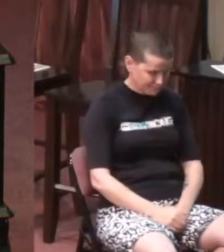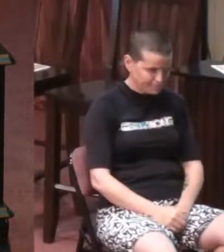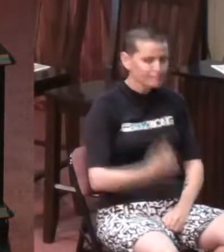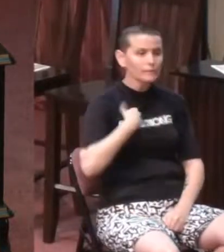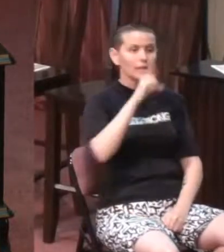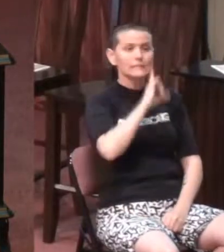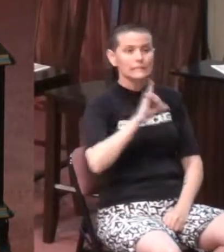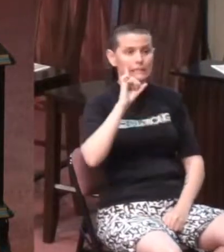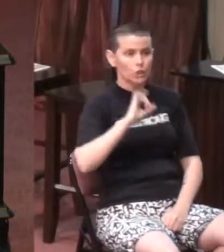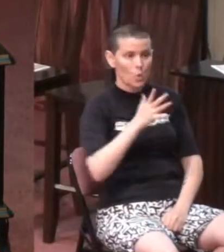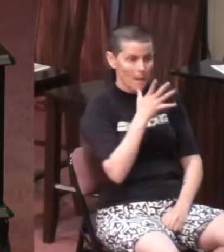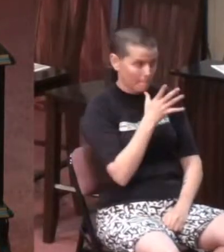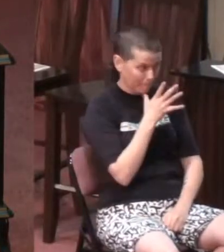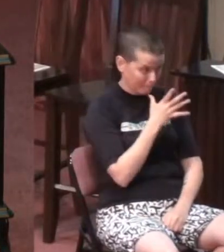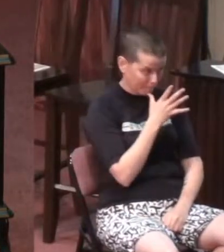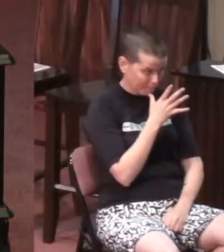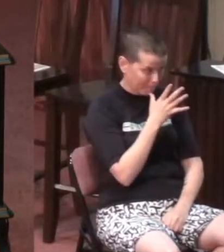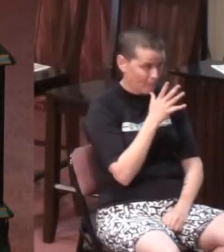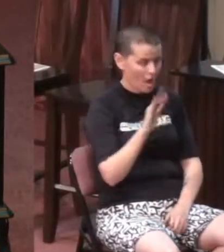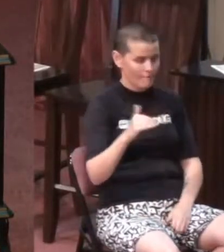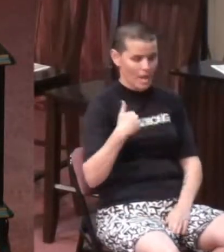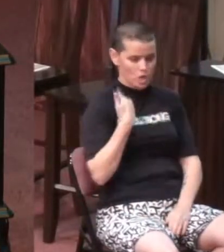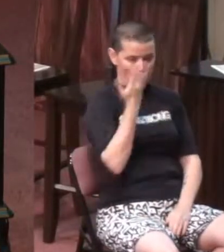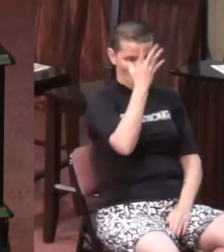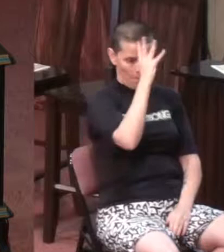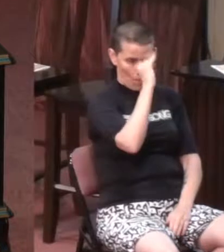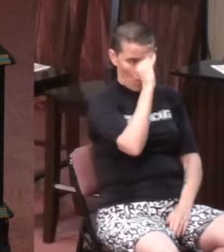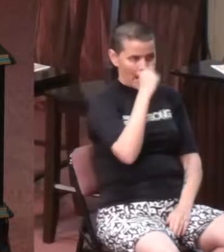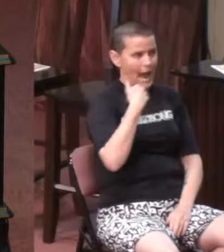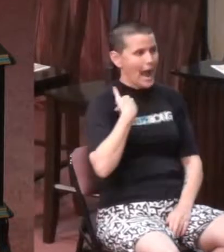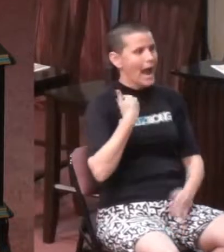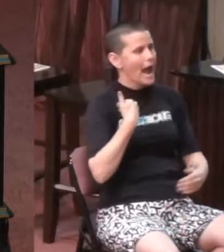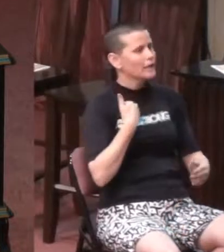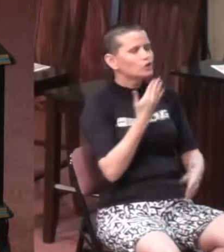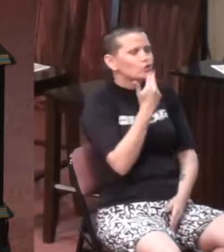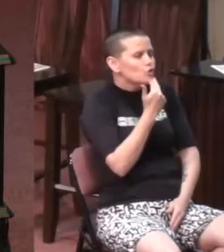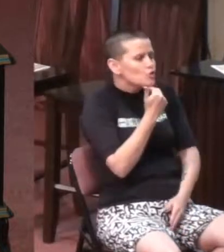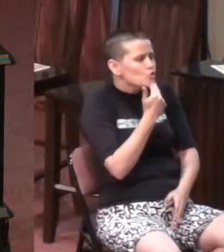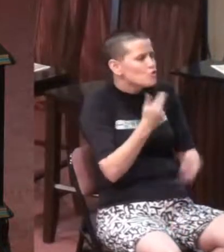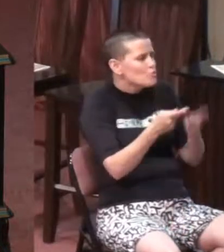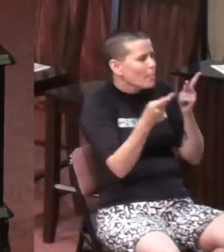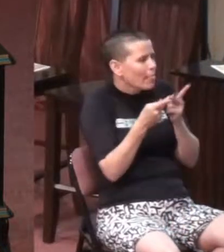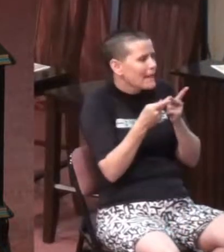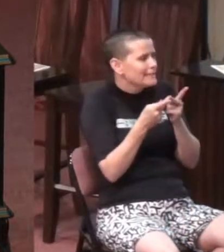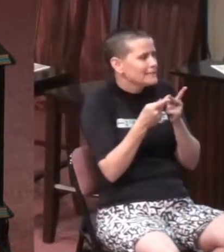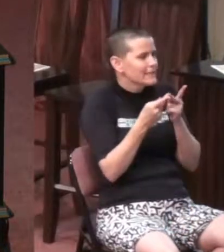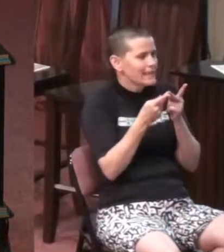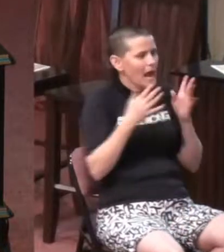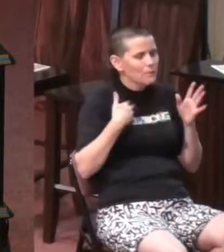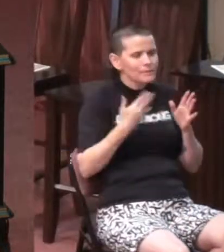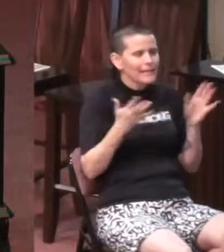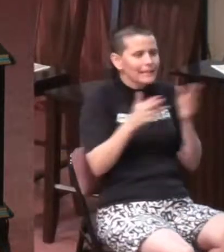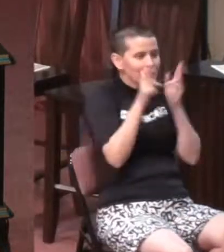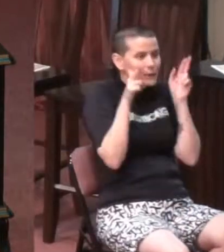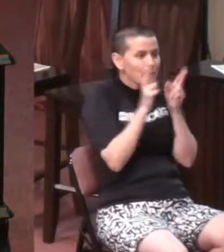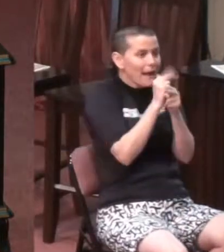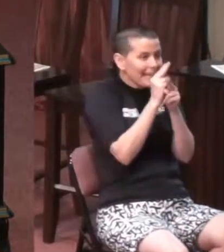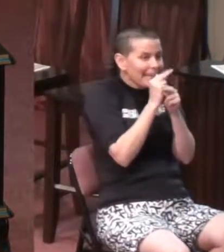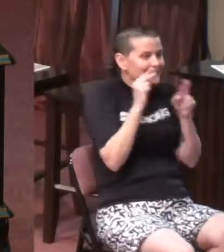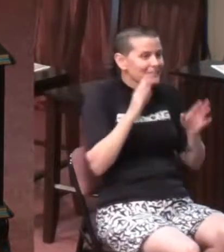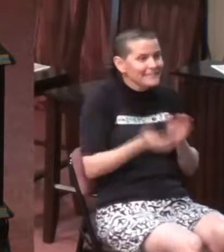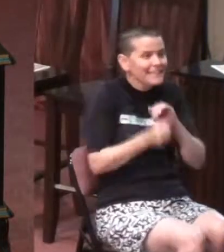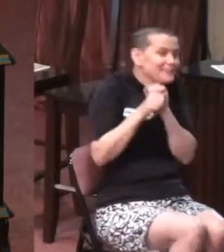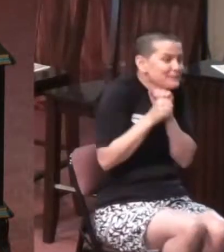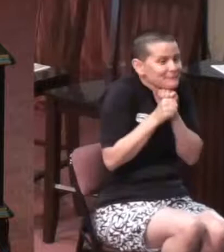single mom of a young boy who had my own little condo, cute little place, nestled in like a bug in a rug, and